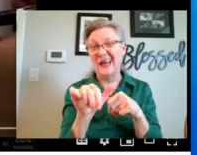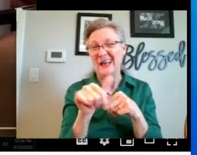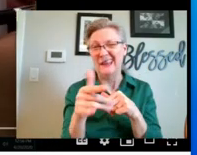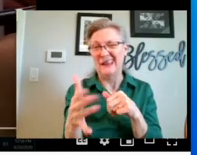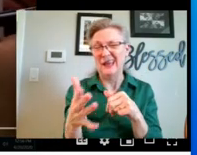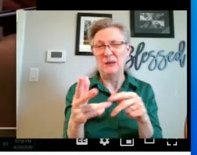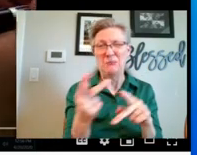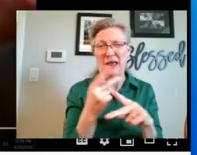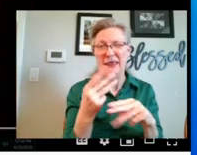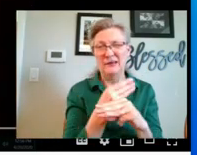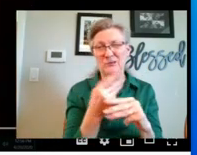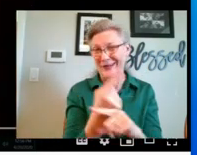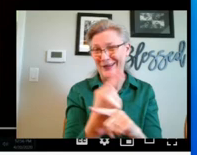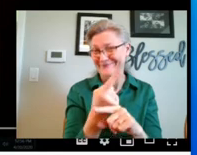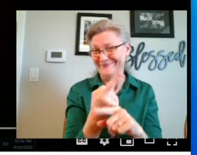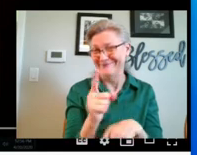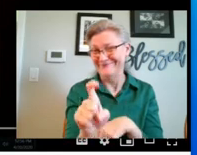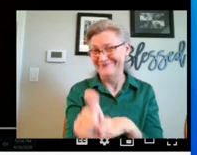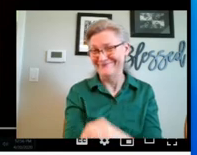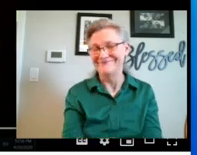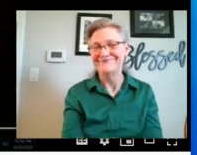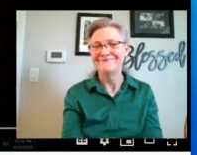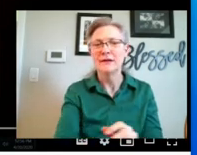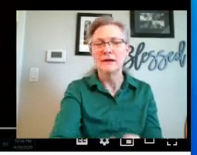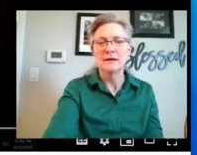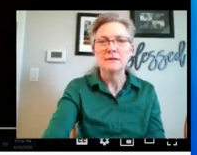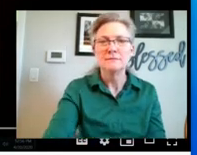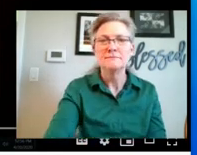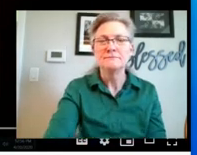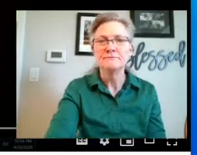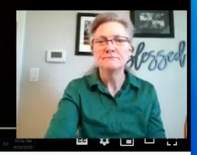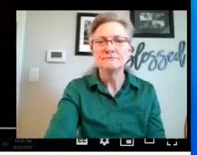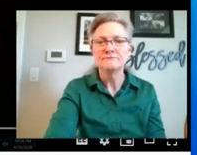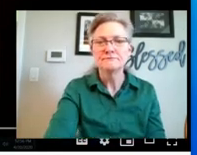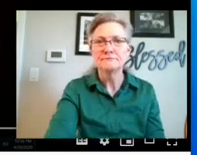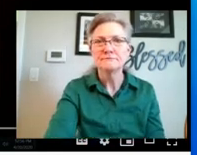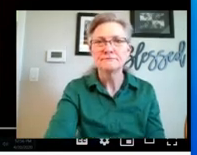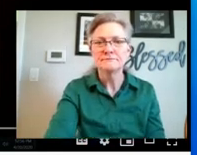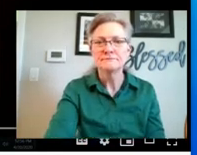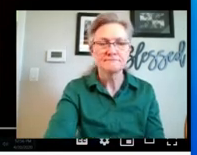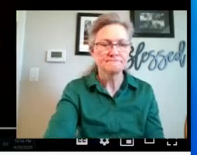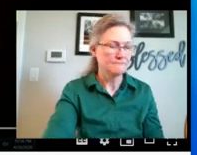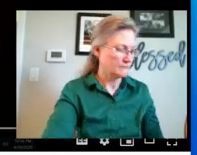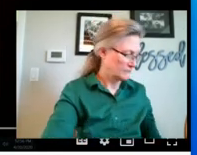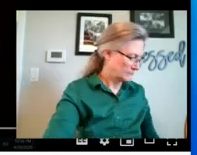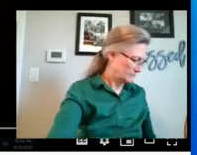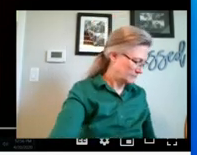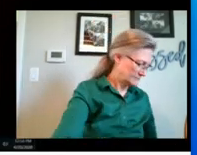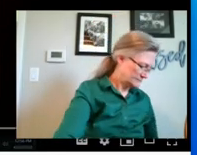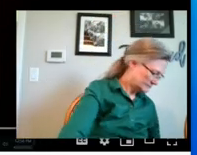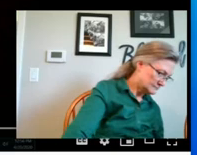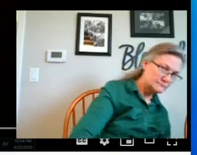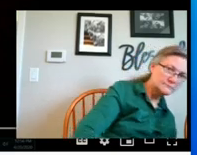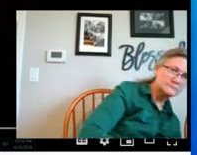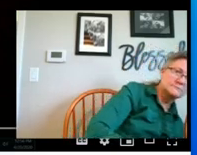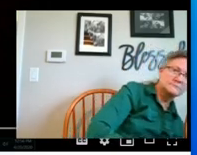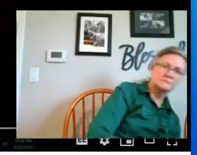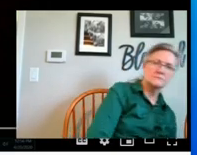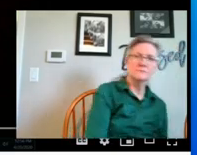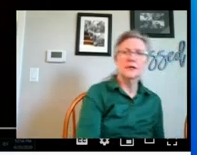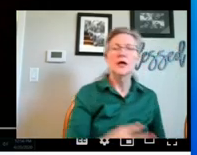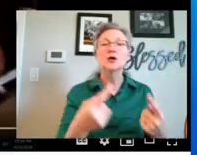math, to be honest, right? All right, let's try one more, and then you guys are going to try this on your own. So I want